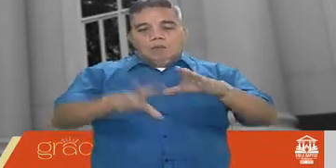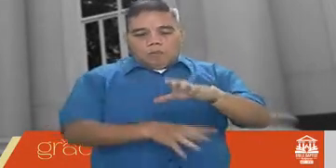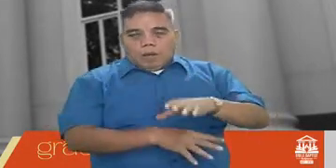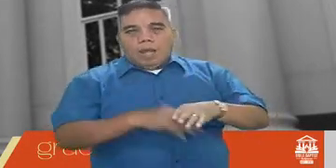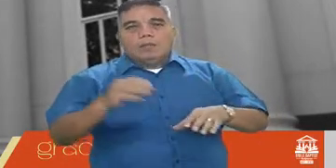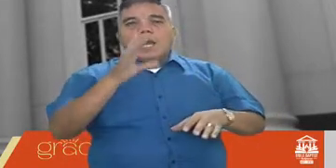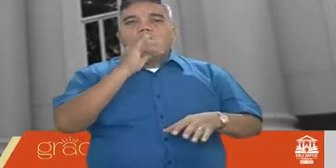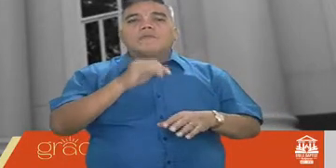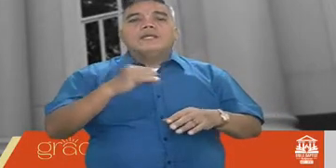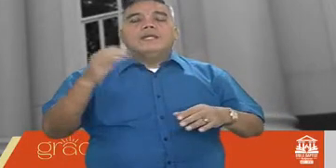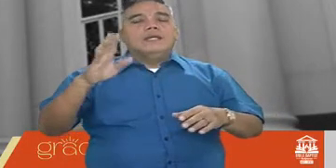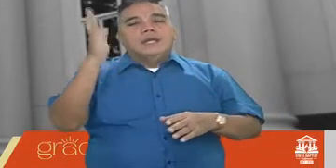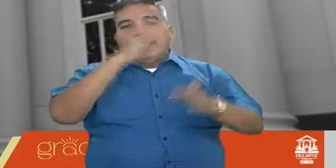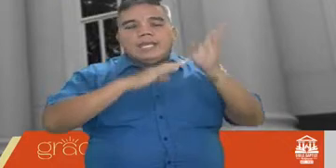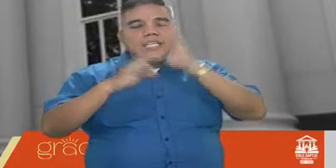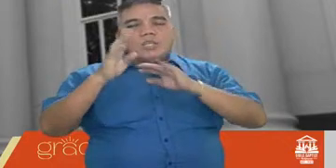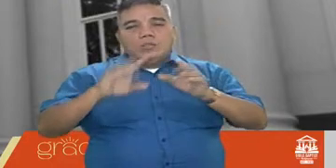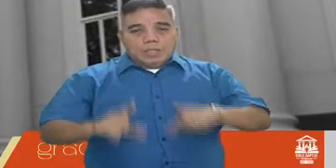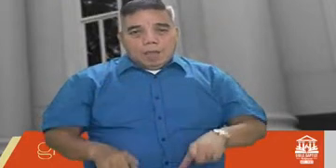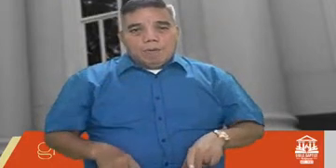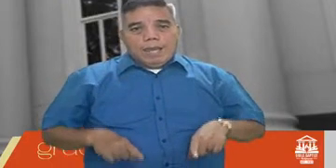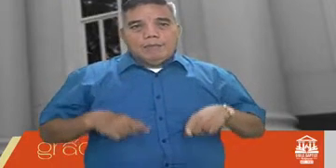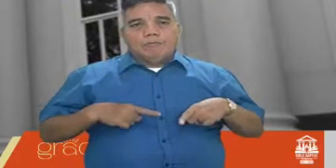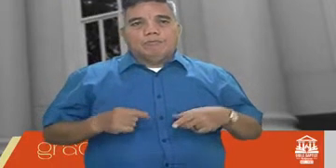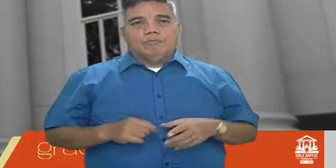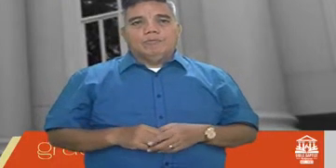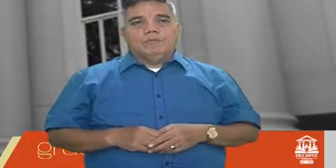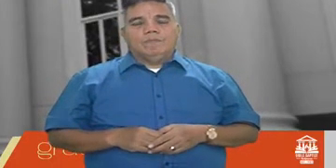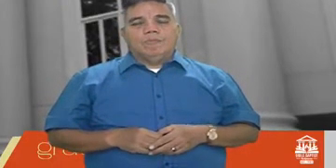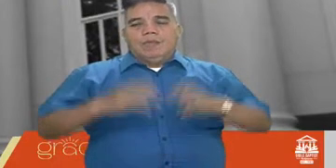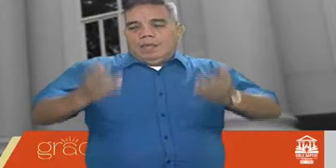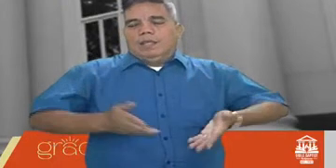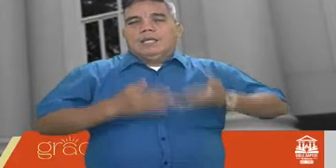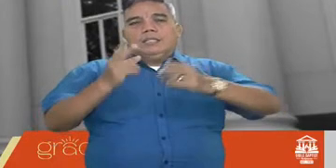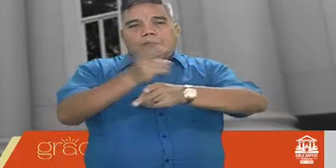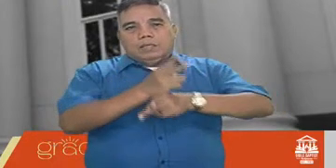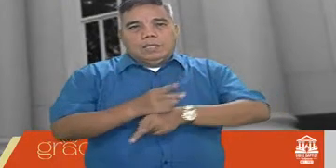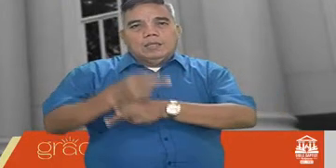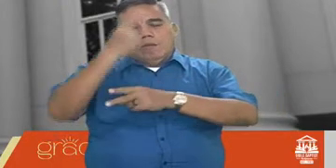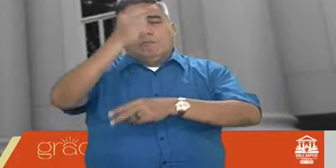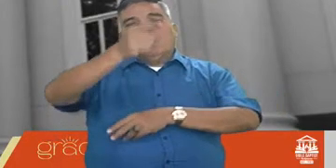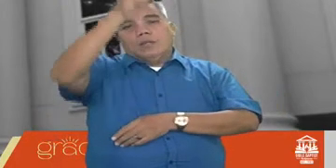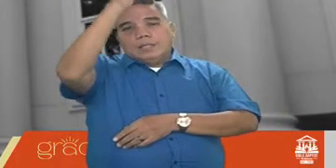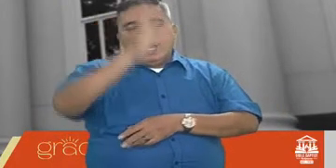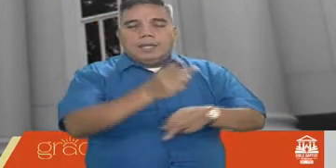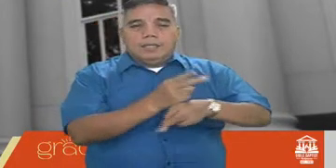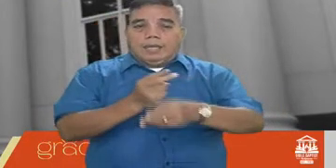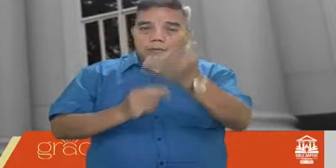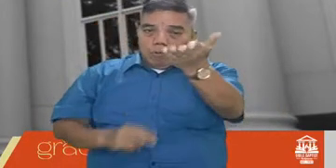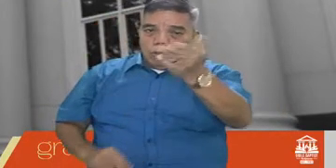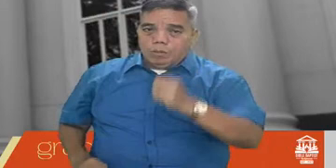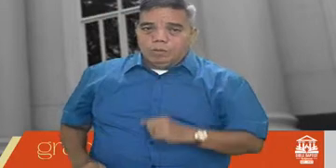For out of it are the issues of life. Casting